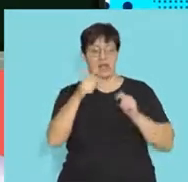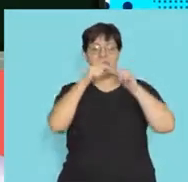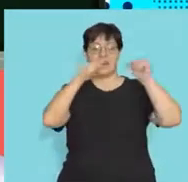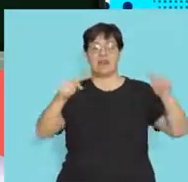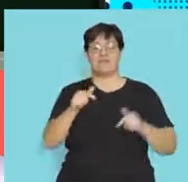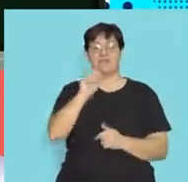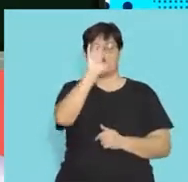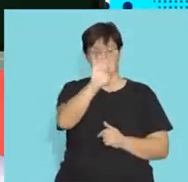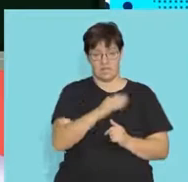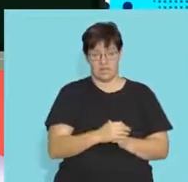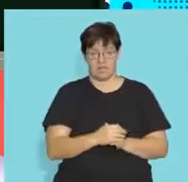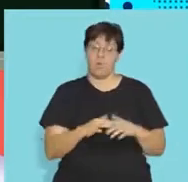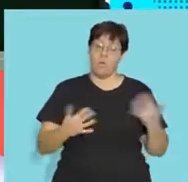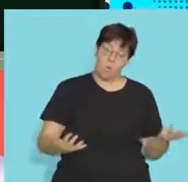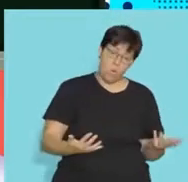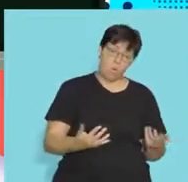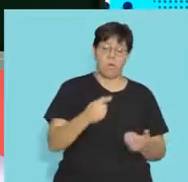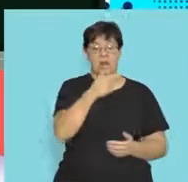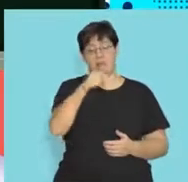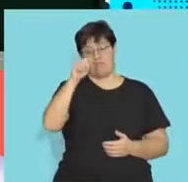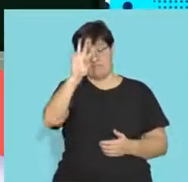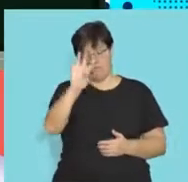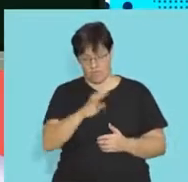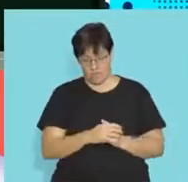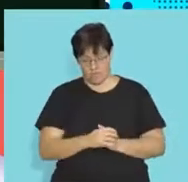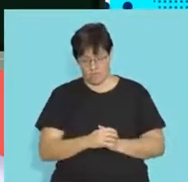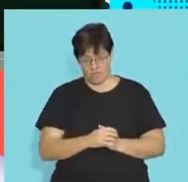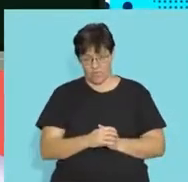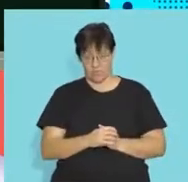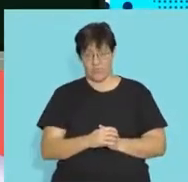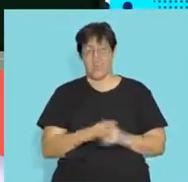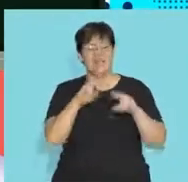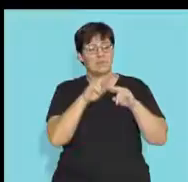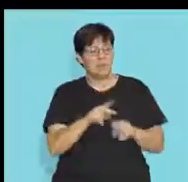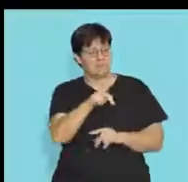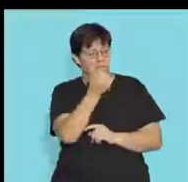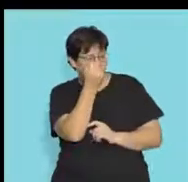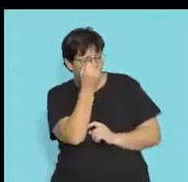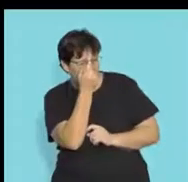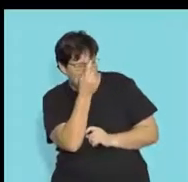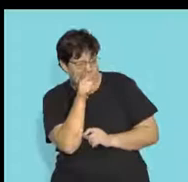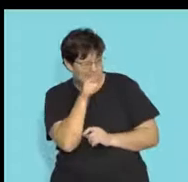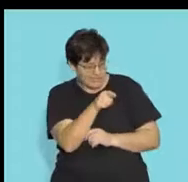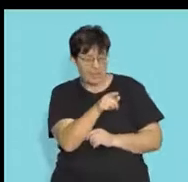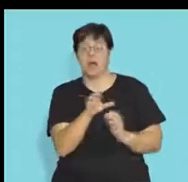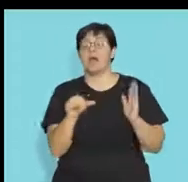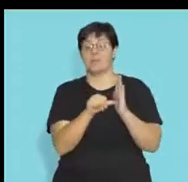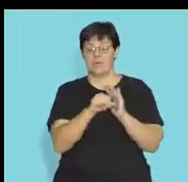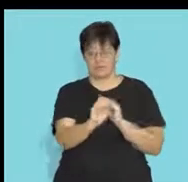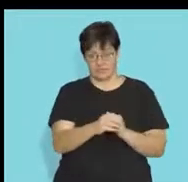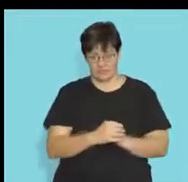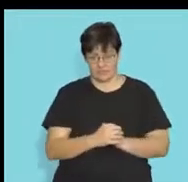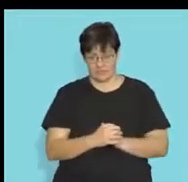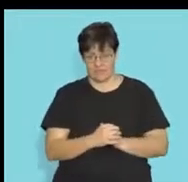then we put that at trophic level 3 or even sometimes level 4. So it's important that we understand where they are.